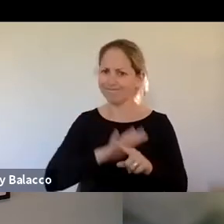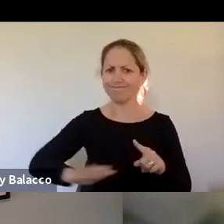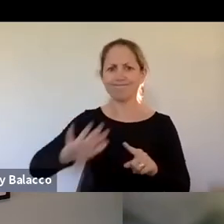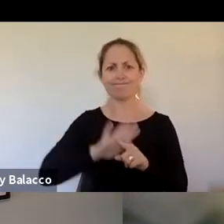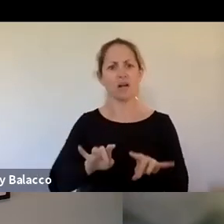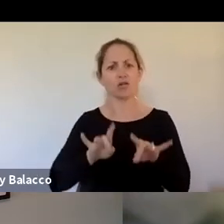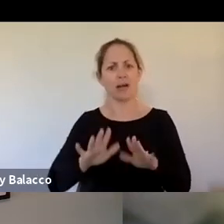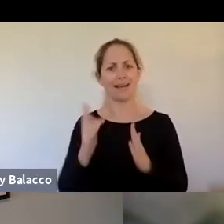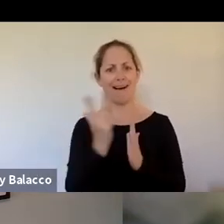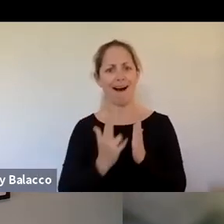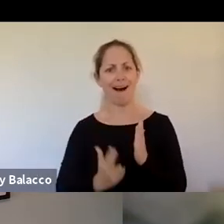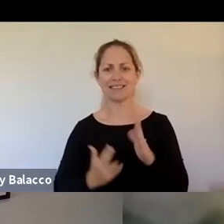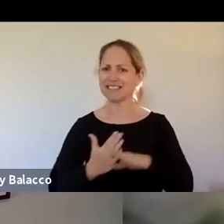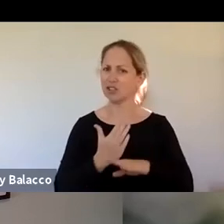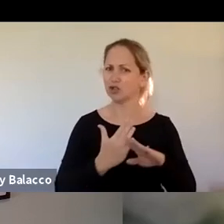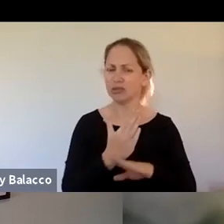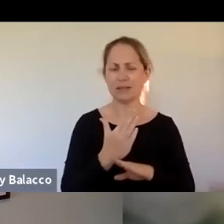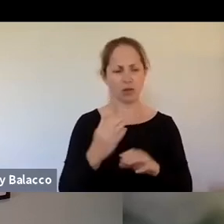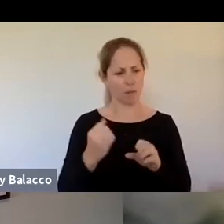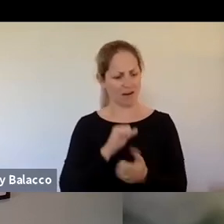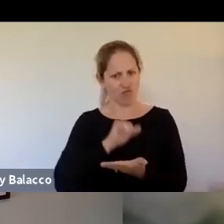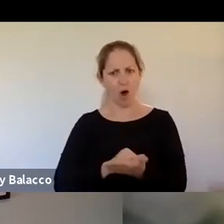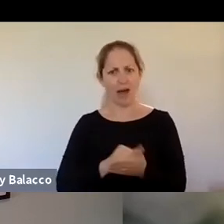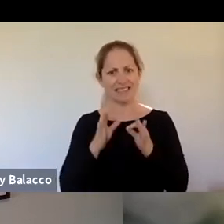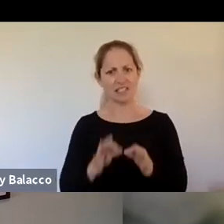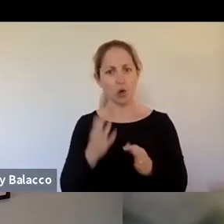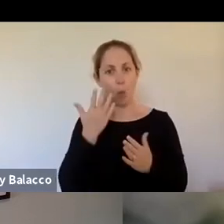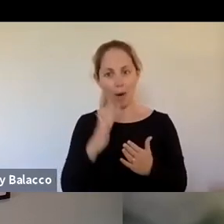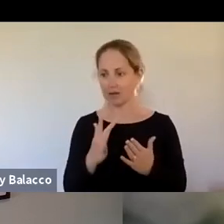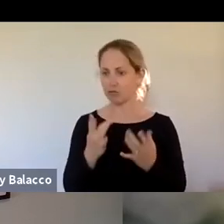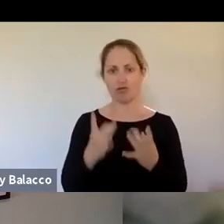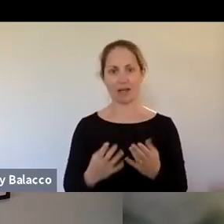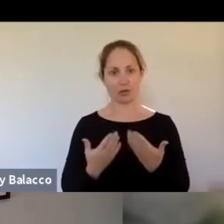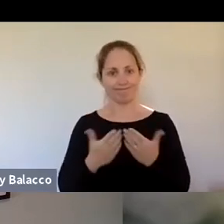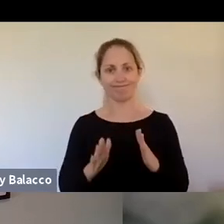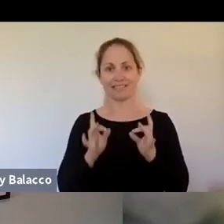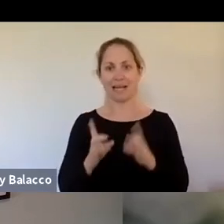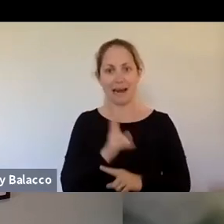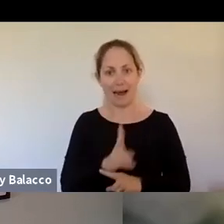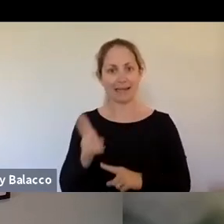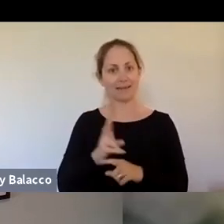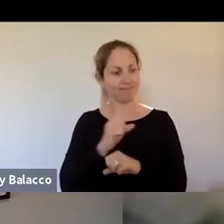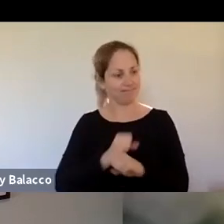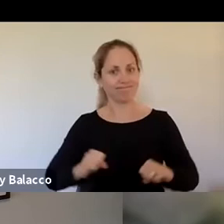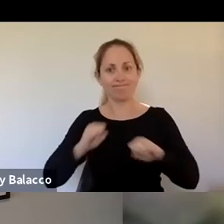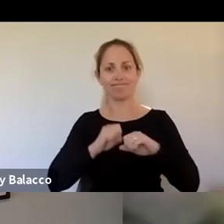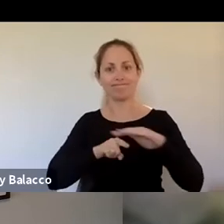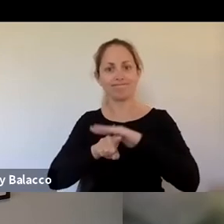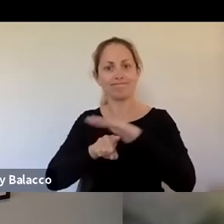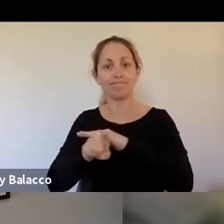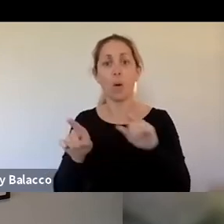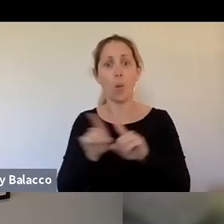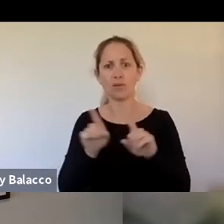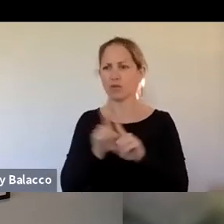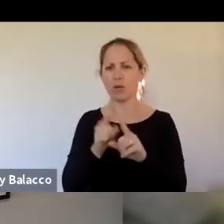support important decision making about when to reopen doors and resume programming, and what to do in the meantime to stay connected to